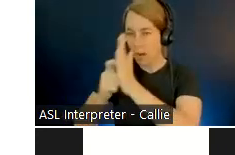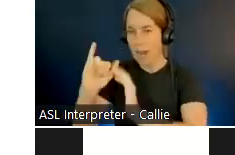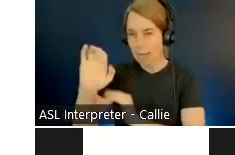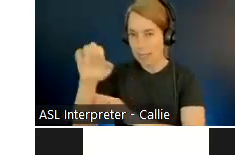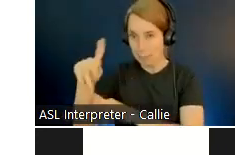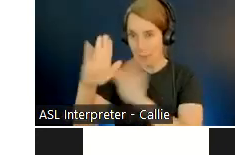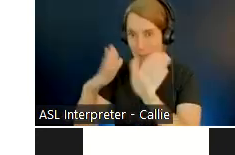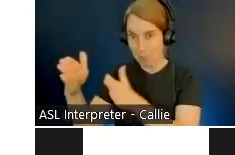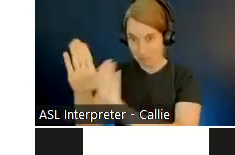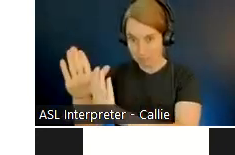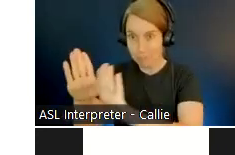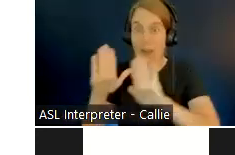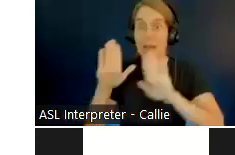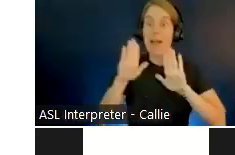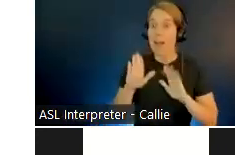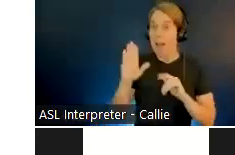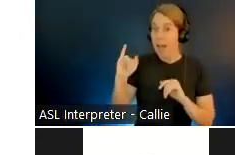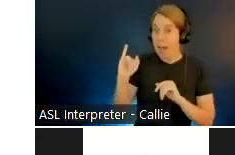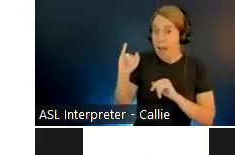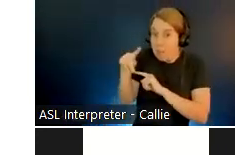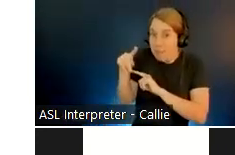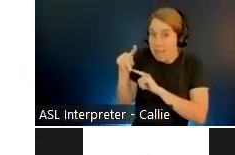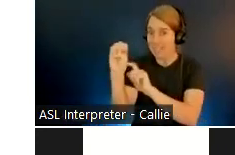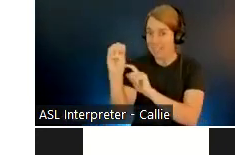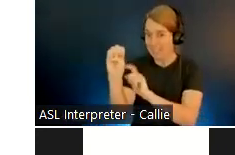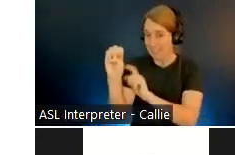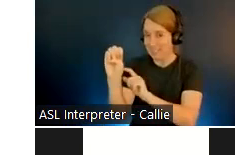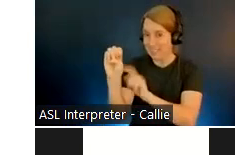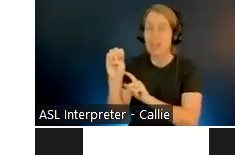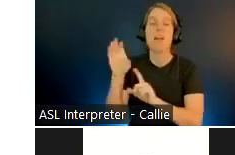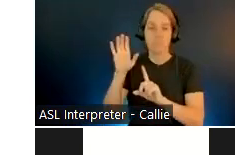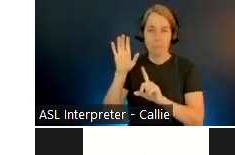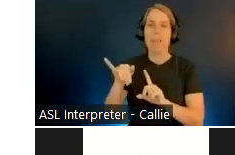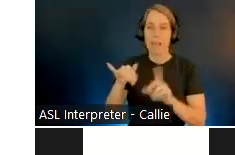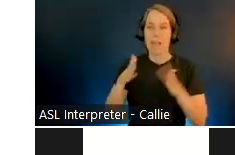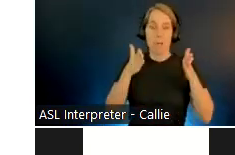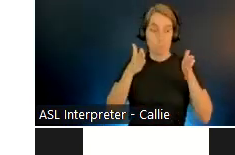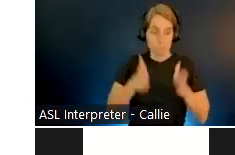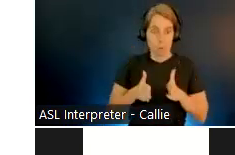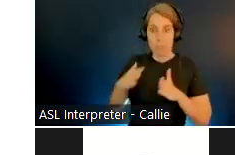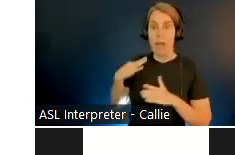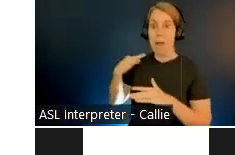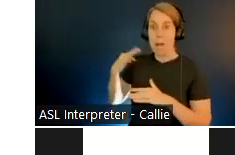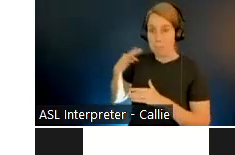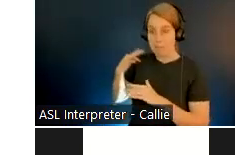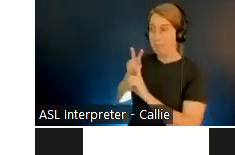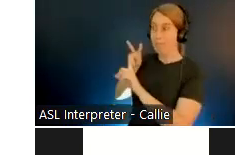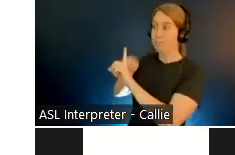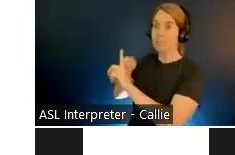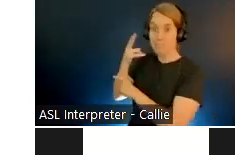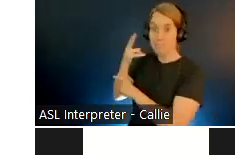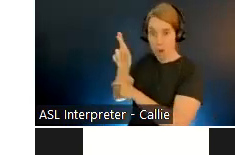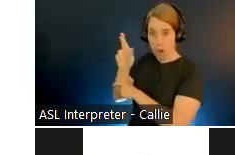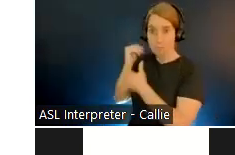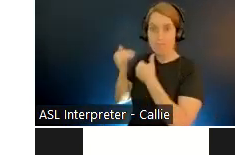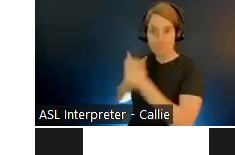IPE is what someone who has applied for services from the Department of Vocational